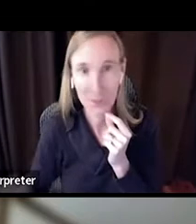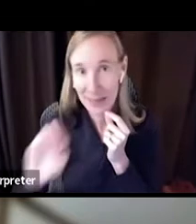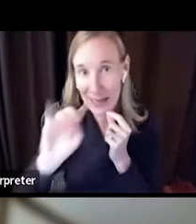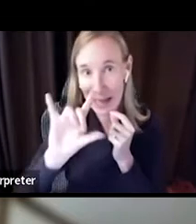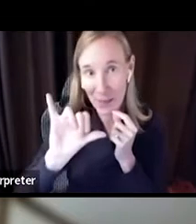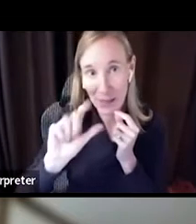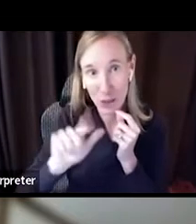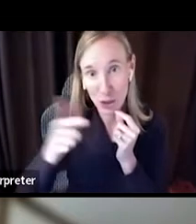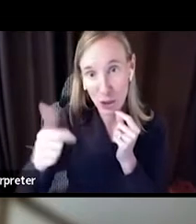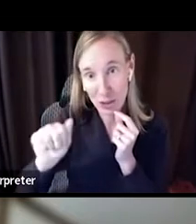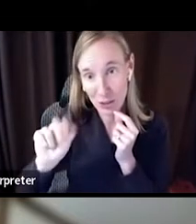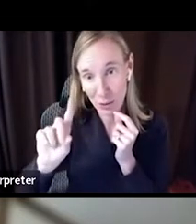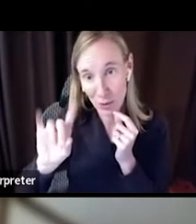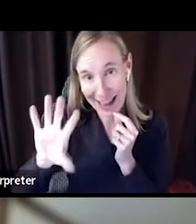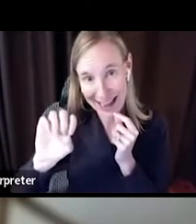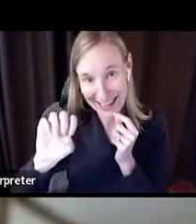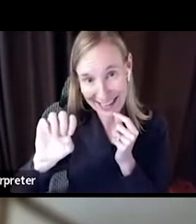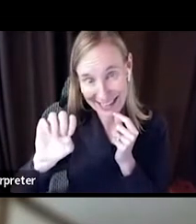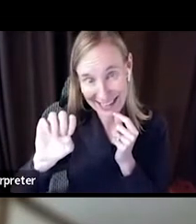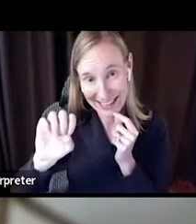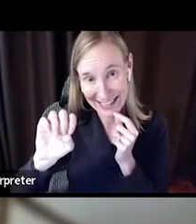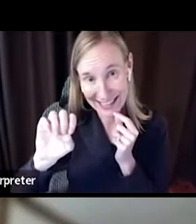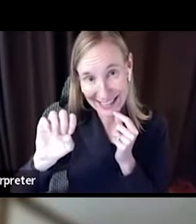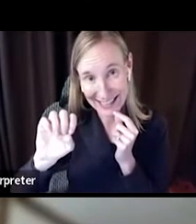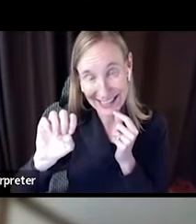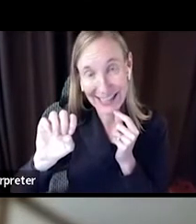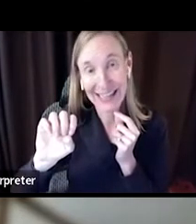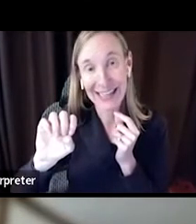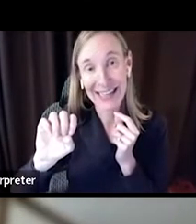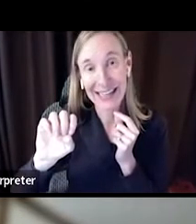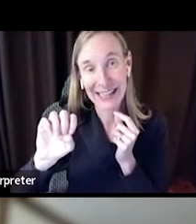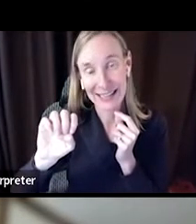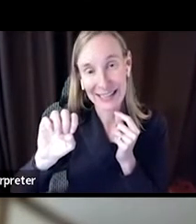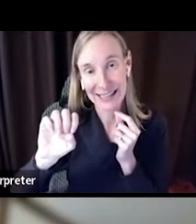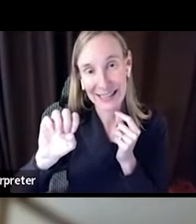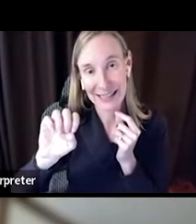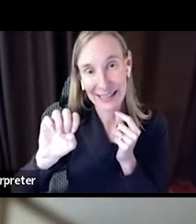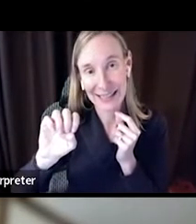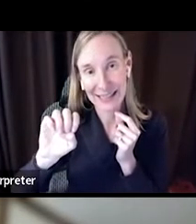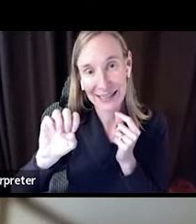turning this over to Addie, is that? Yes, I'll be turning it over to Addie. And